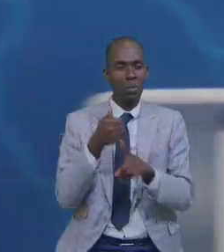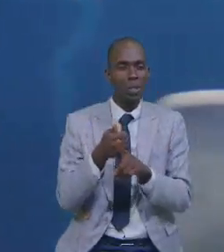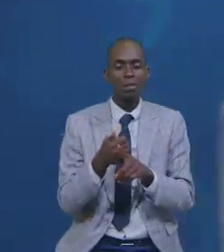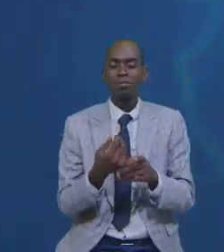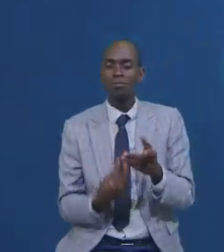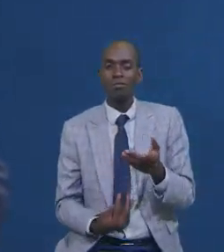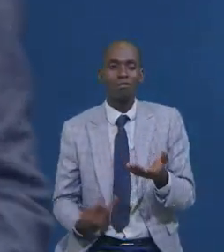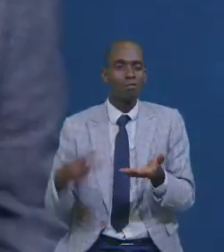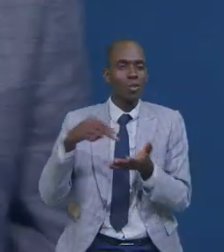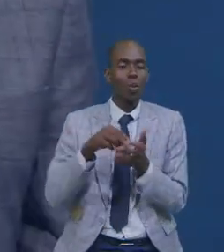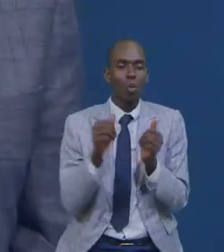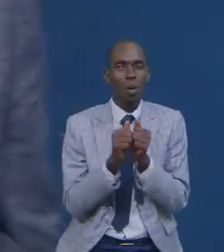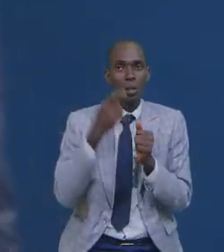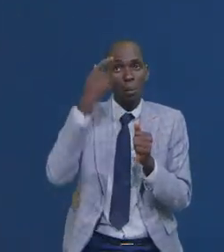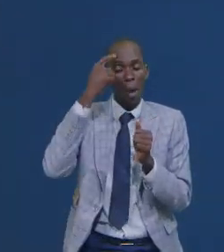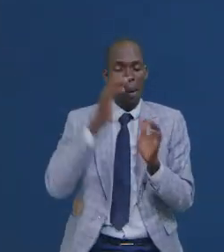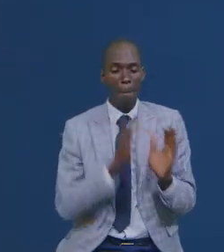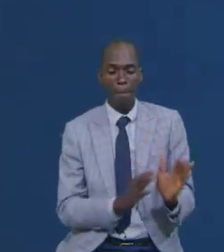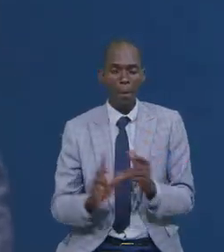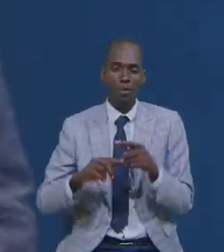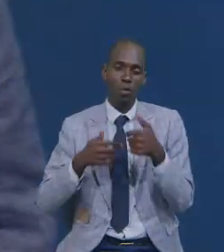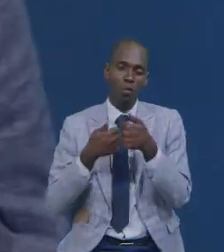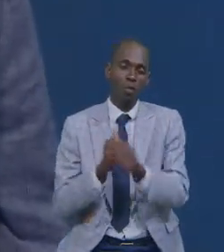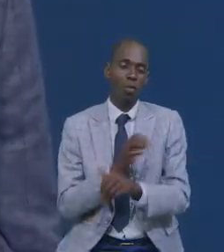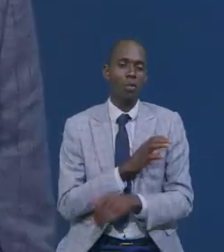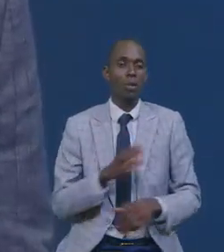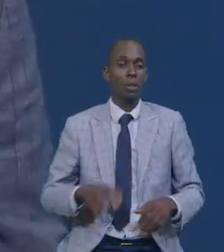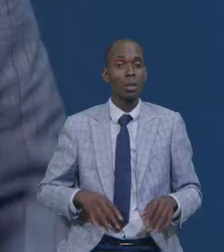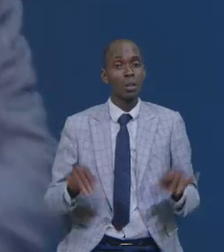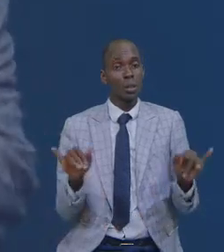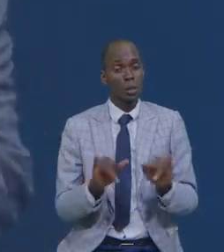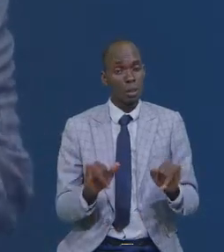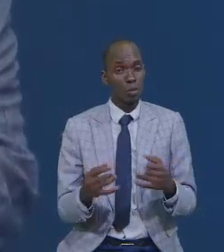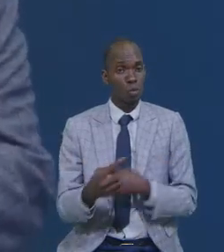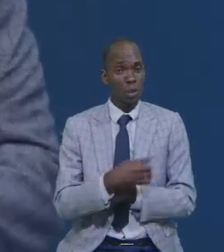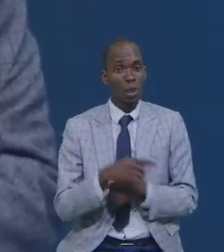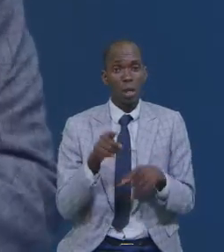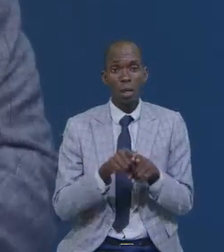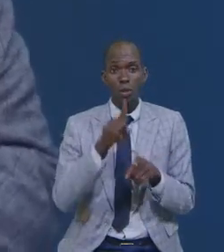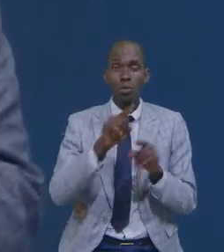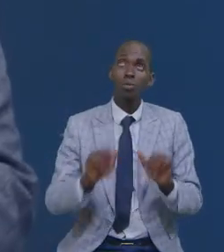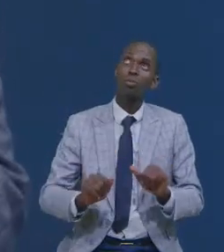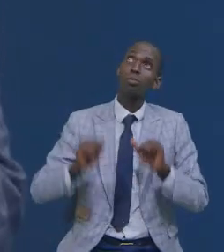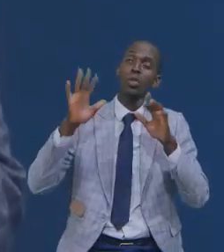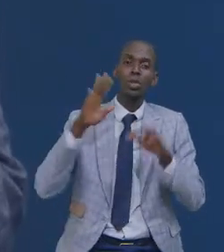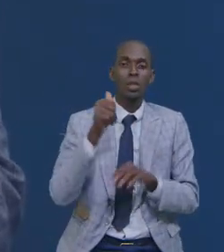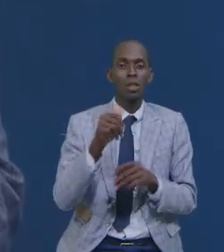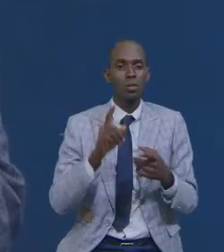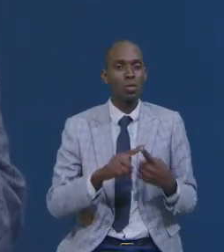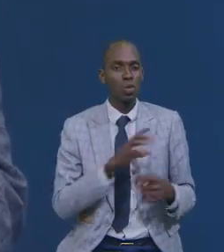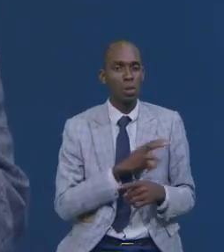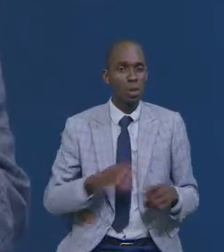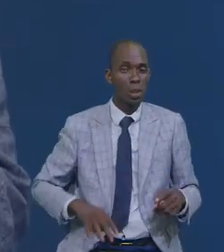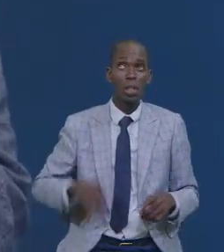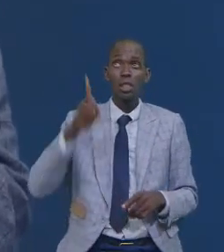follow Christ. And from today, as you yield yourself to Christ and he holds your hand, it will take